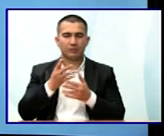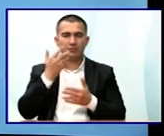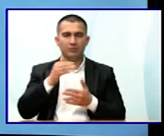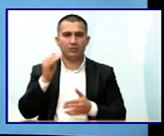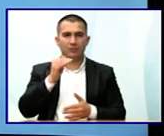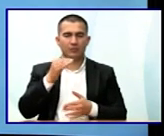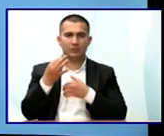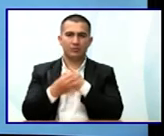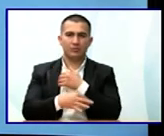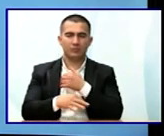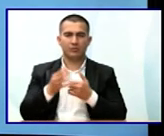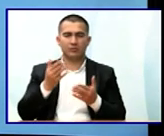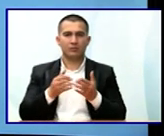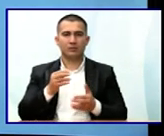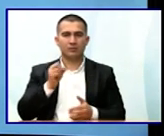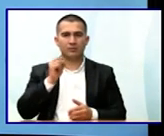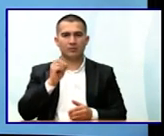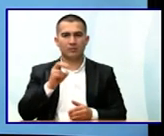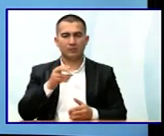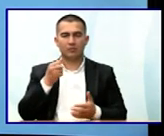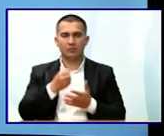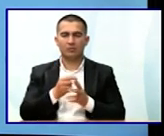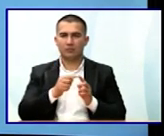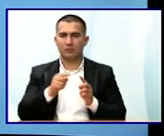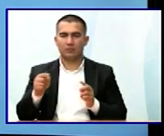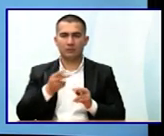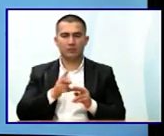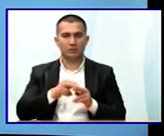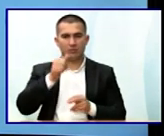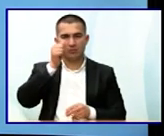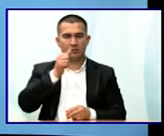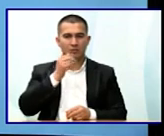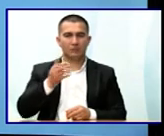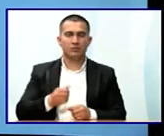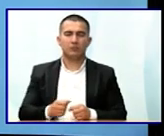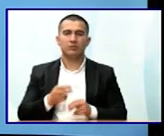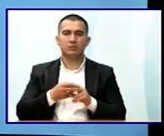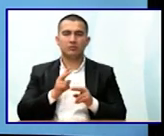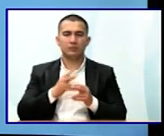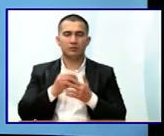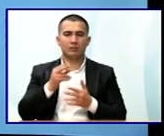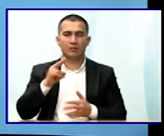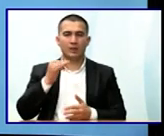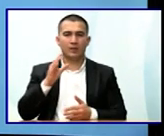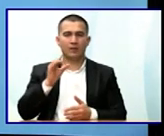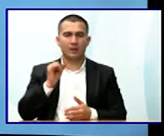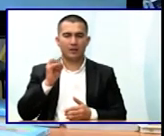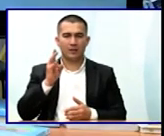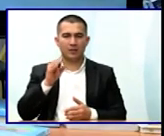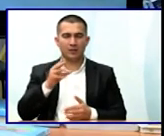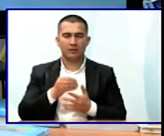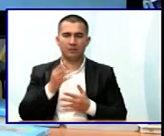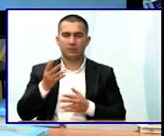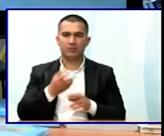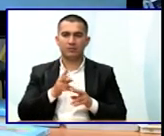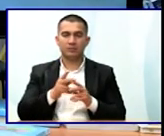oyining oxiri hamda aprel oyigacha to'g'ri keladi. Bu vaqtda payvand uchun maqsadga muvofiq